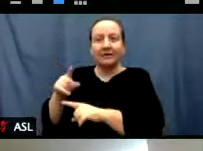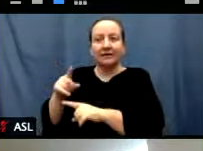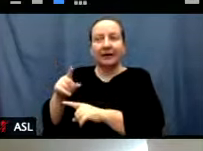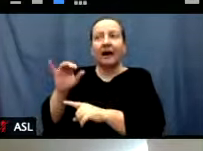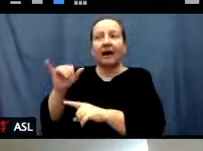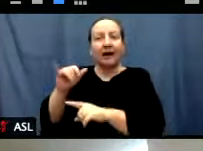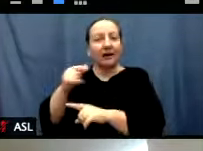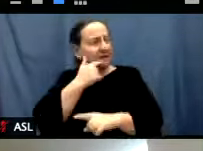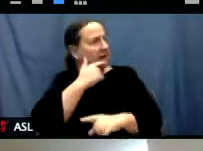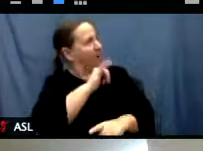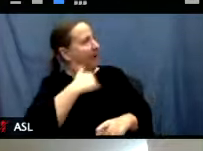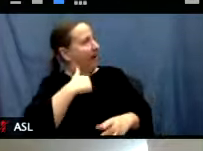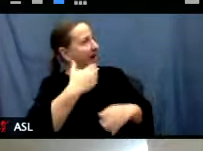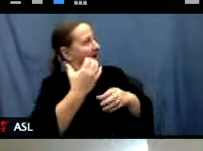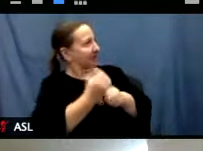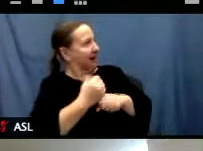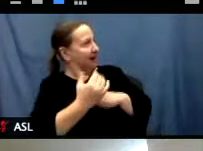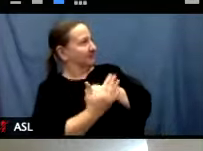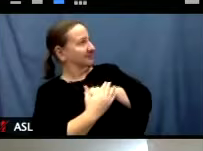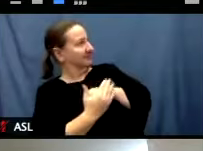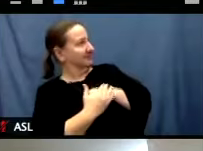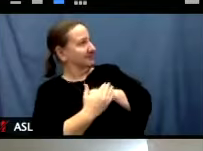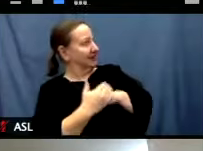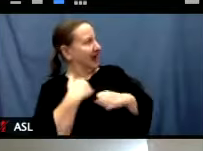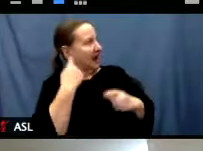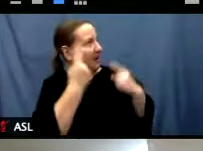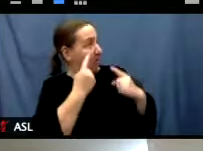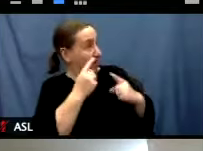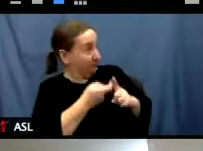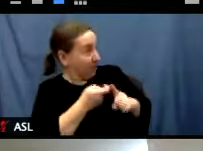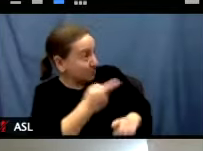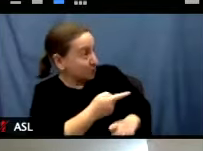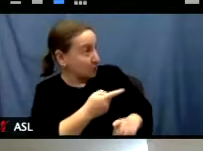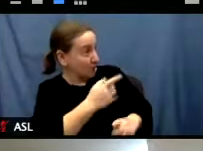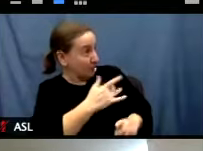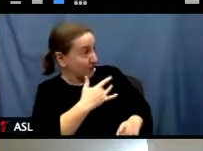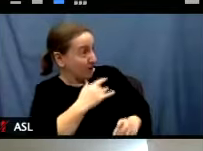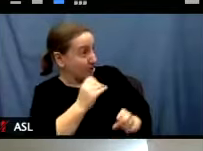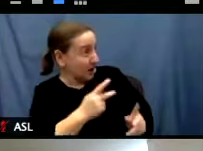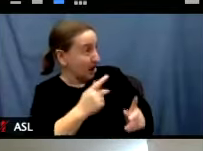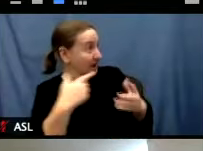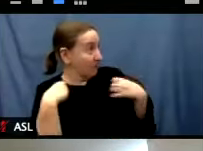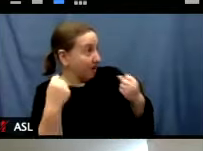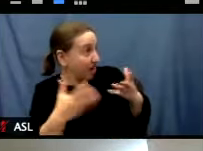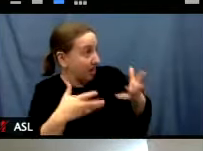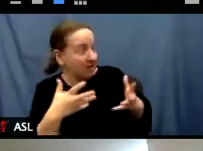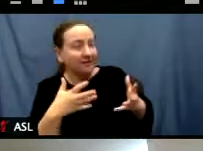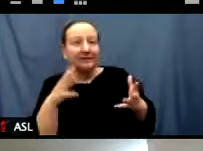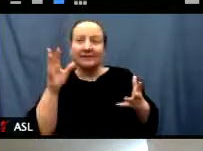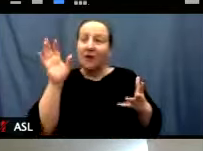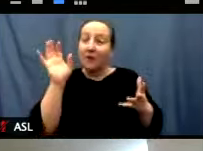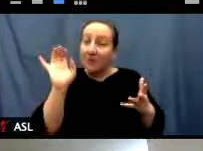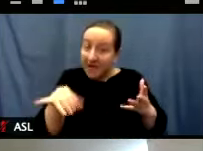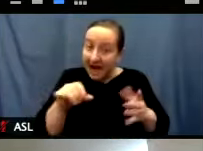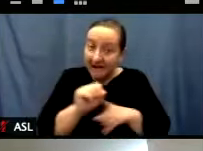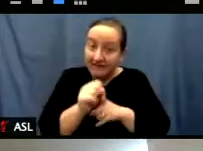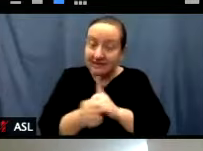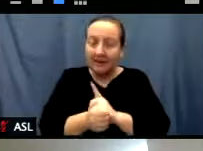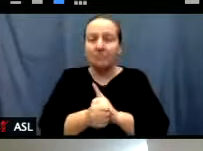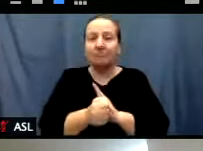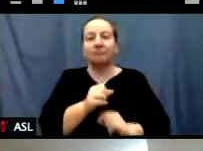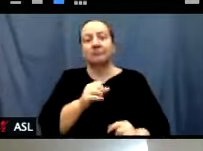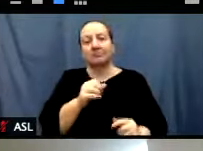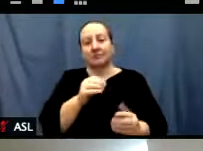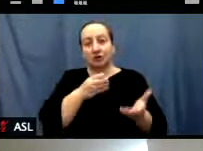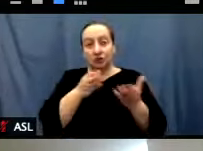conversation said, oh, I got that exposure notification, and I wondered if it was from you. Are you feeling okay? Are you well? So that's a time when the